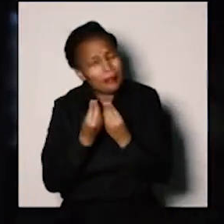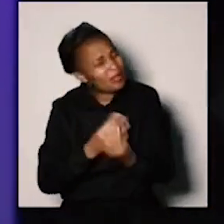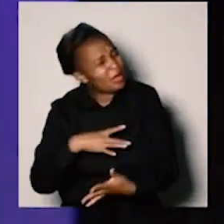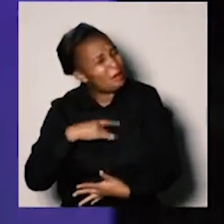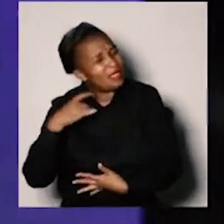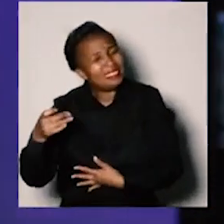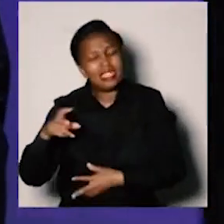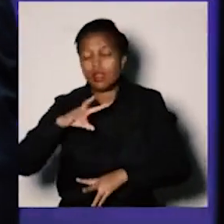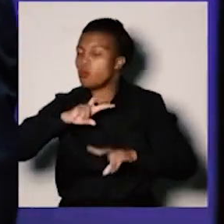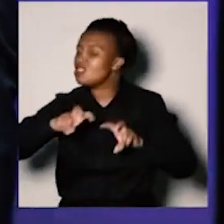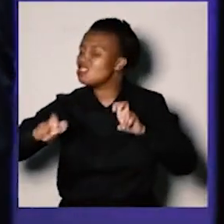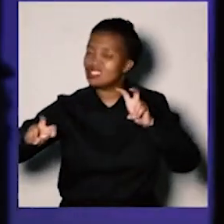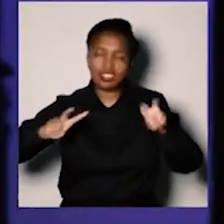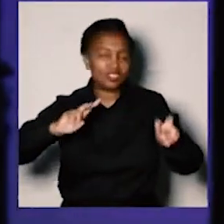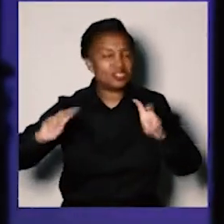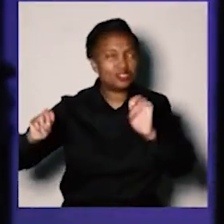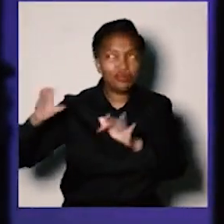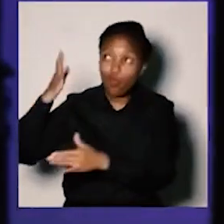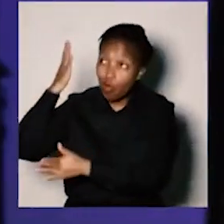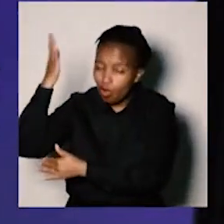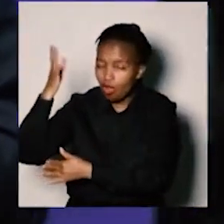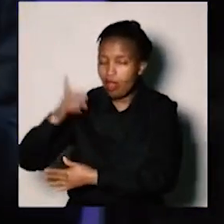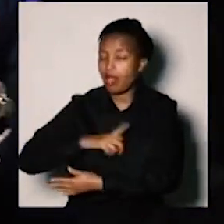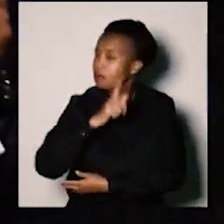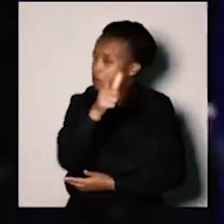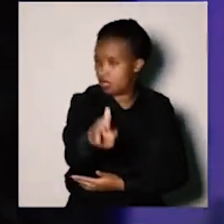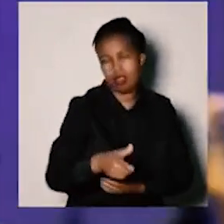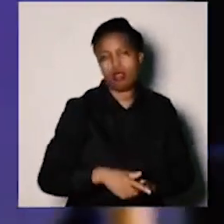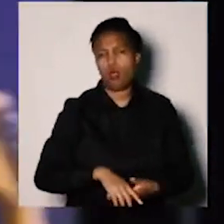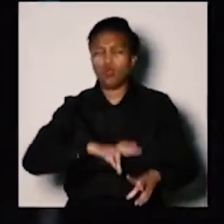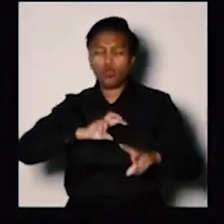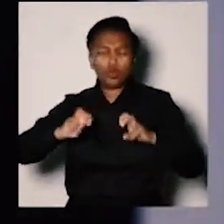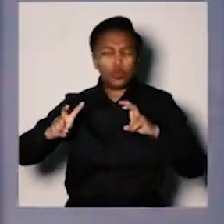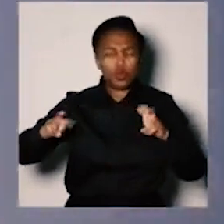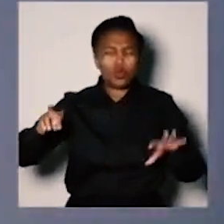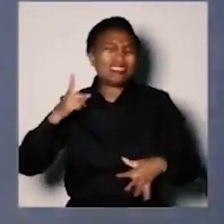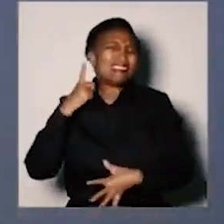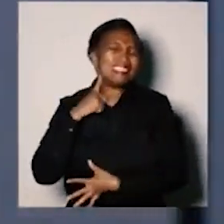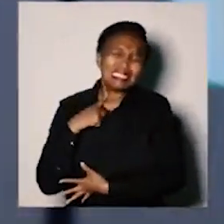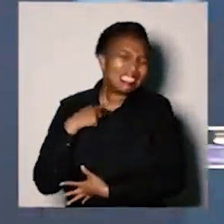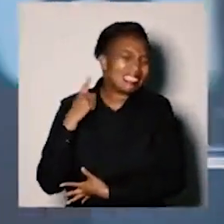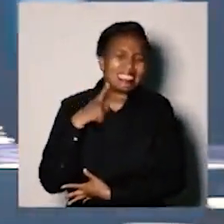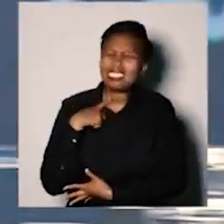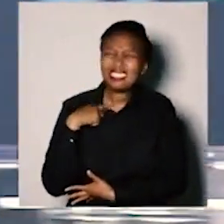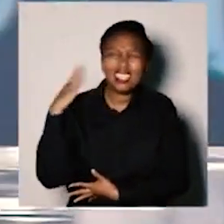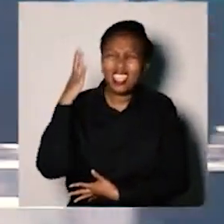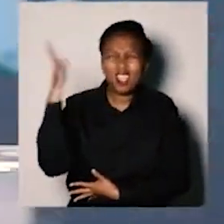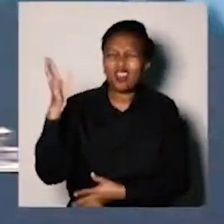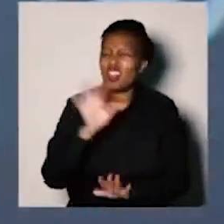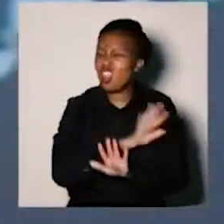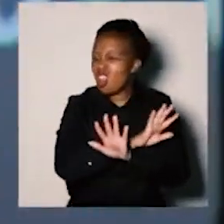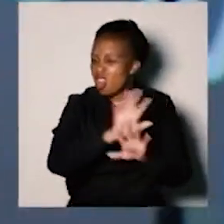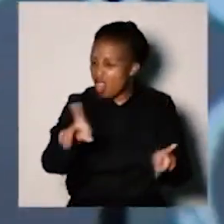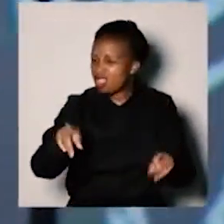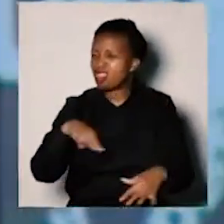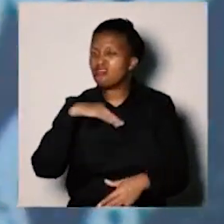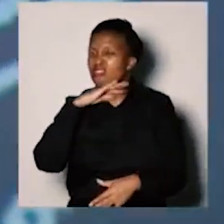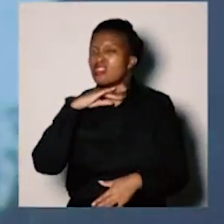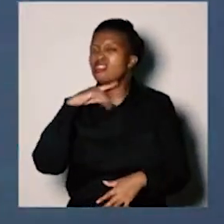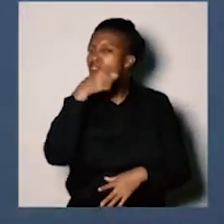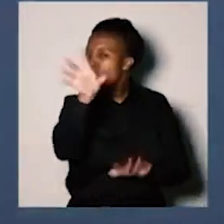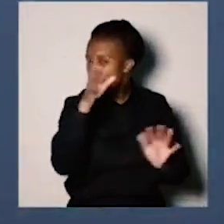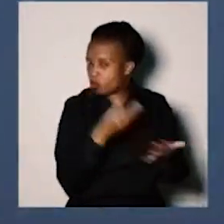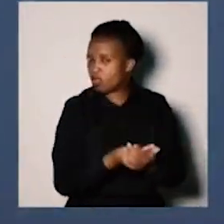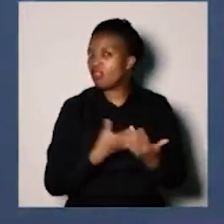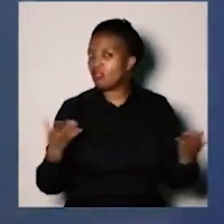God. I tell you, it will search for God. And when you search for God, nothing else satisfies. When I